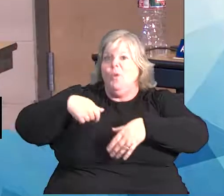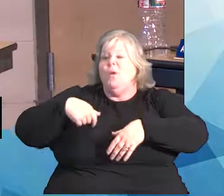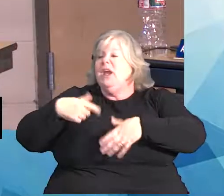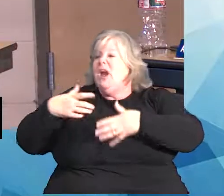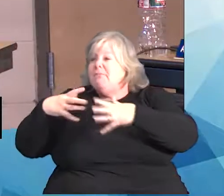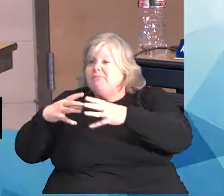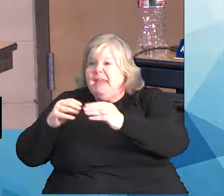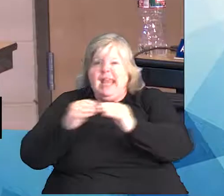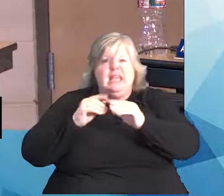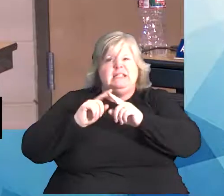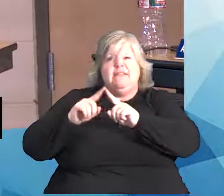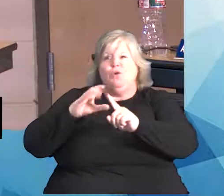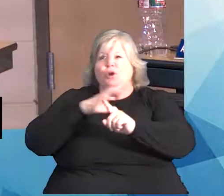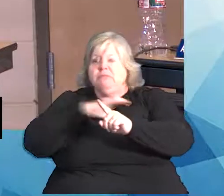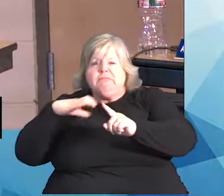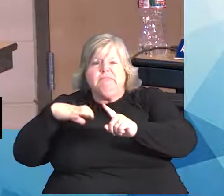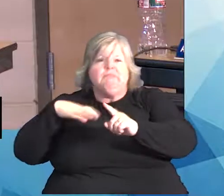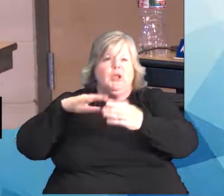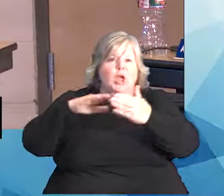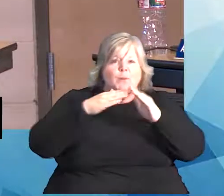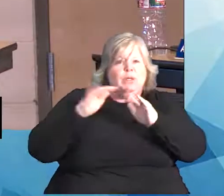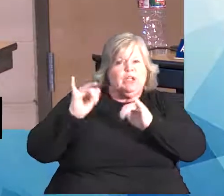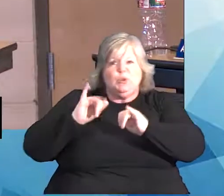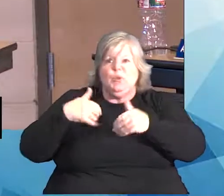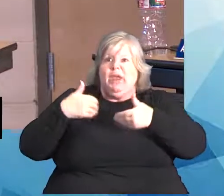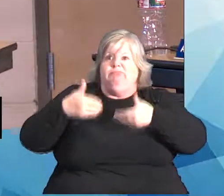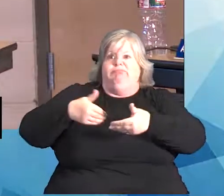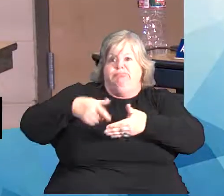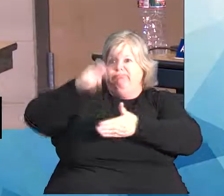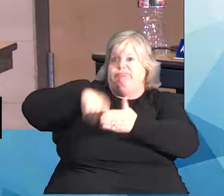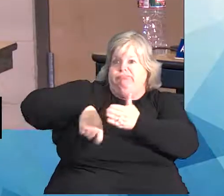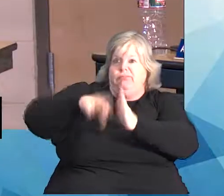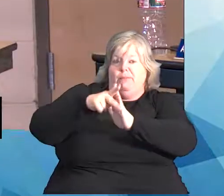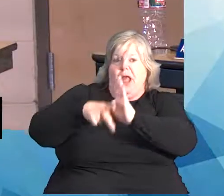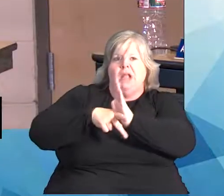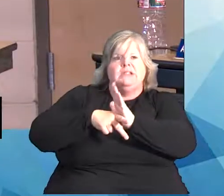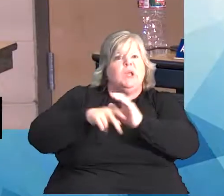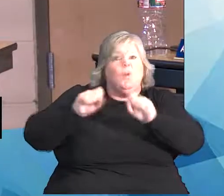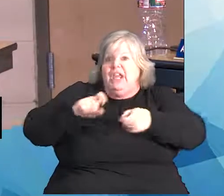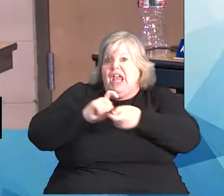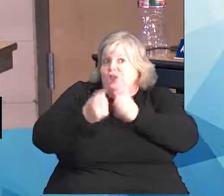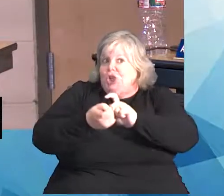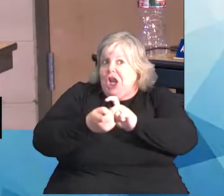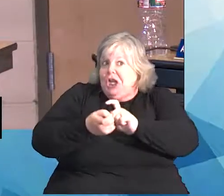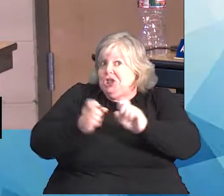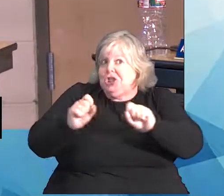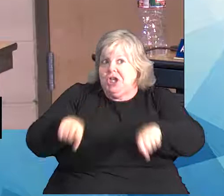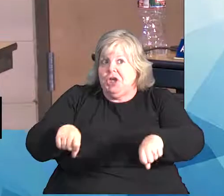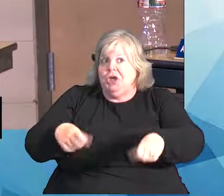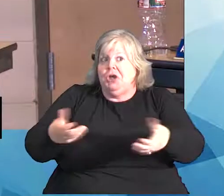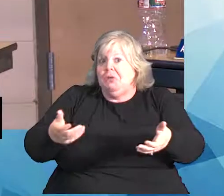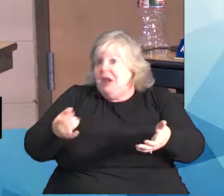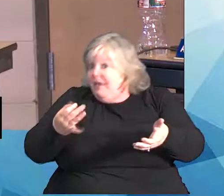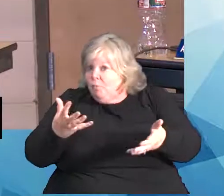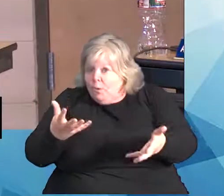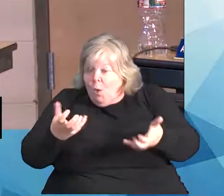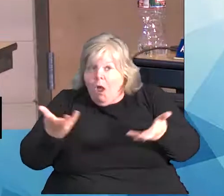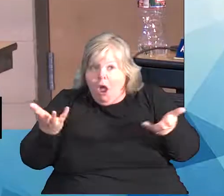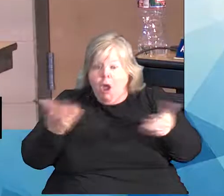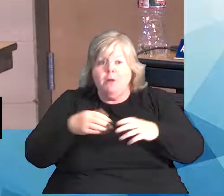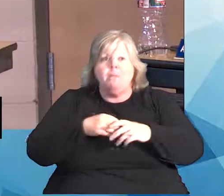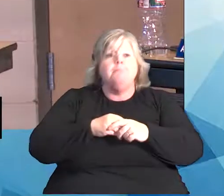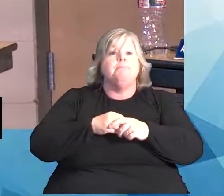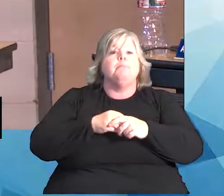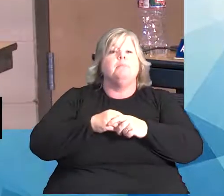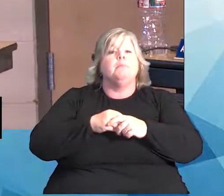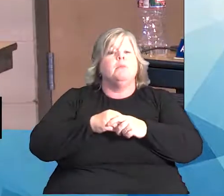met with some of the community, and we crafted these policies. We can always change them if there's a desire to do so. But